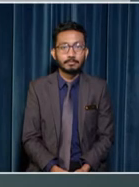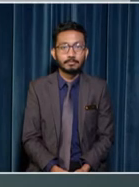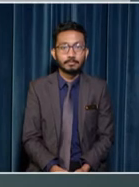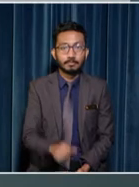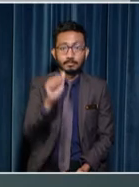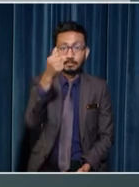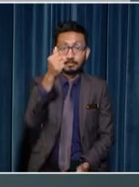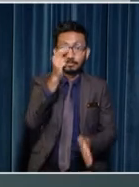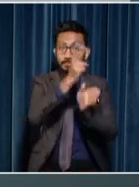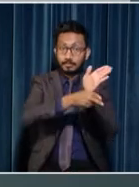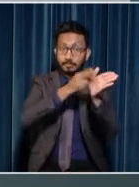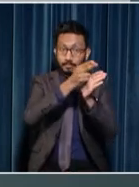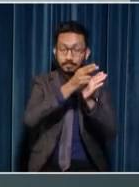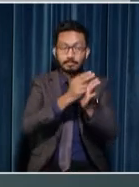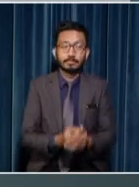10 hours,